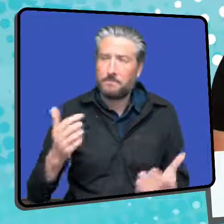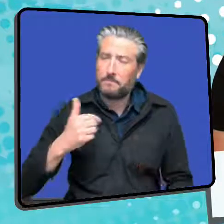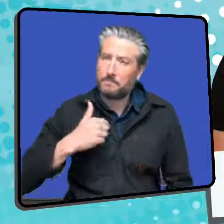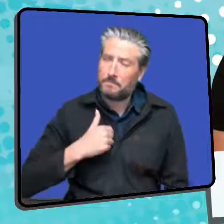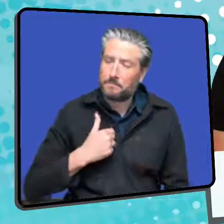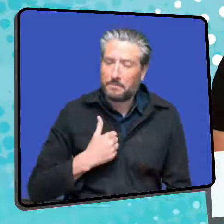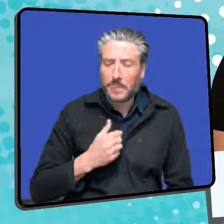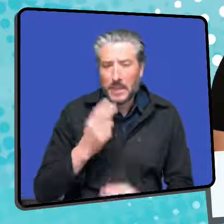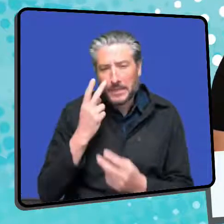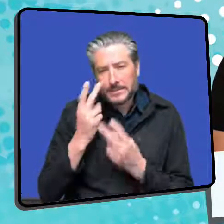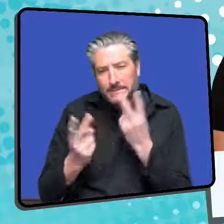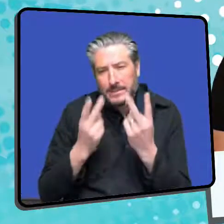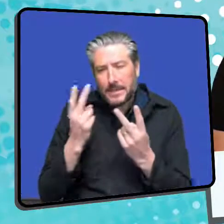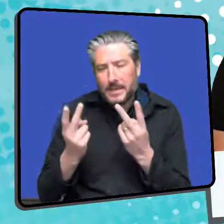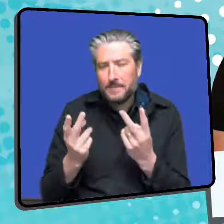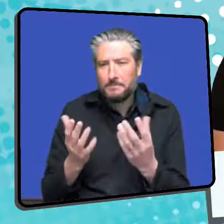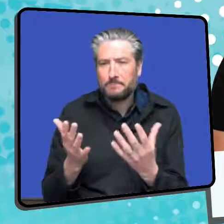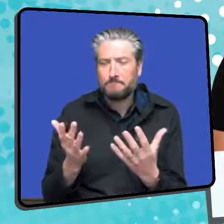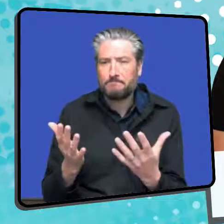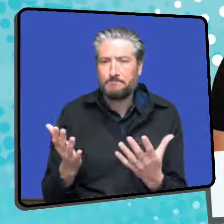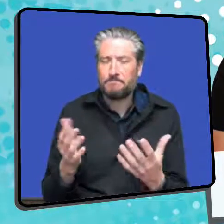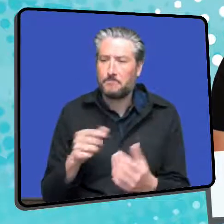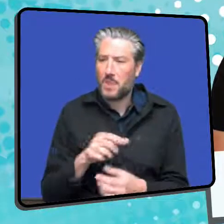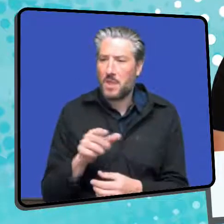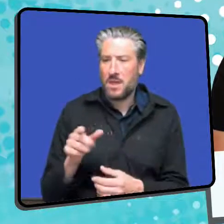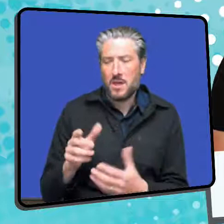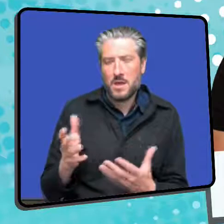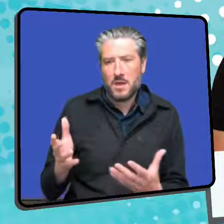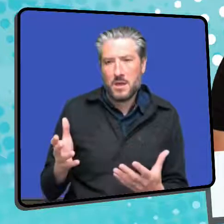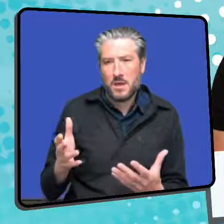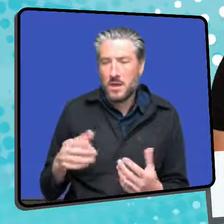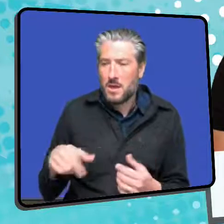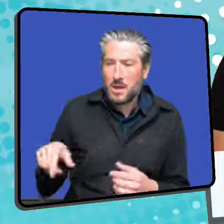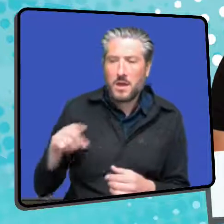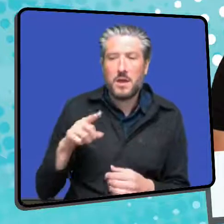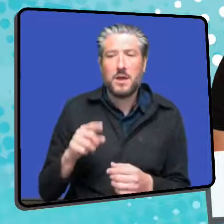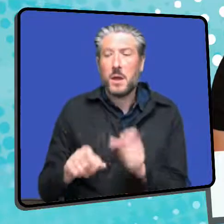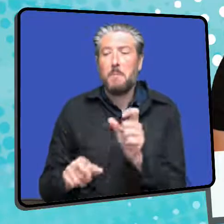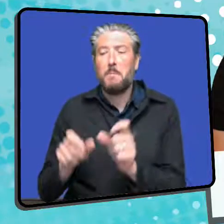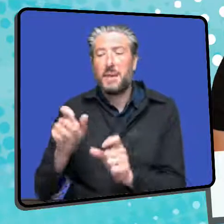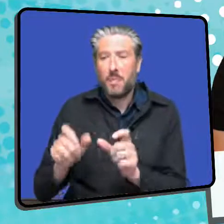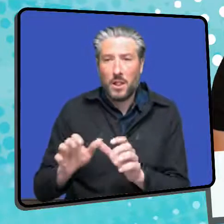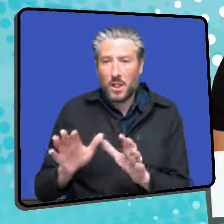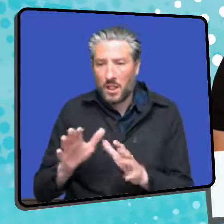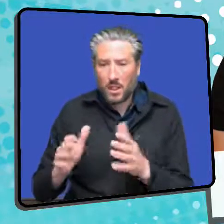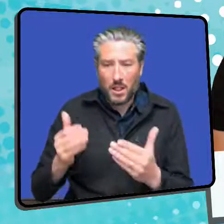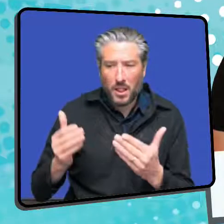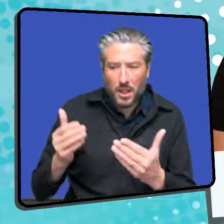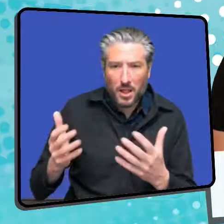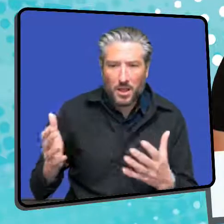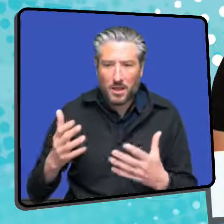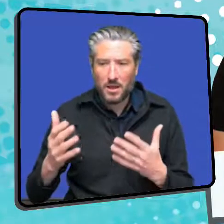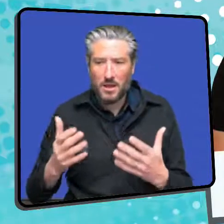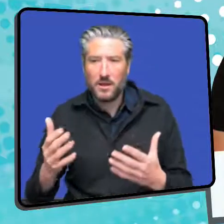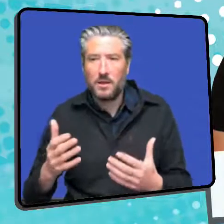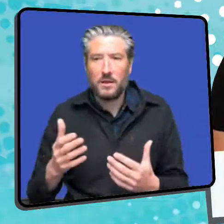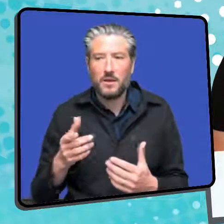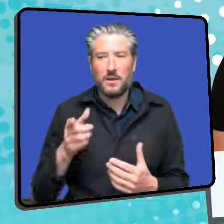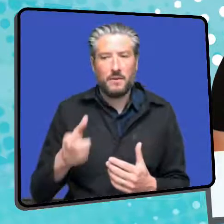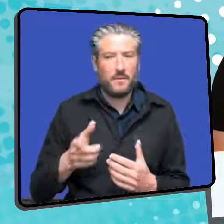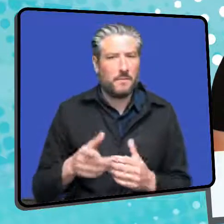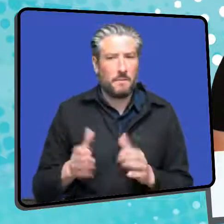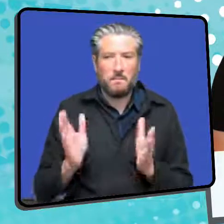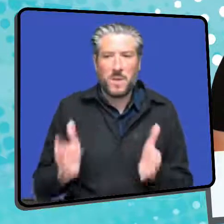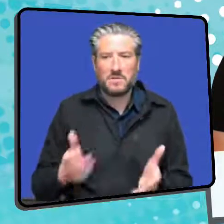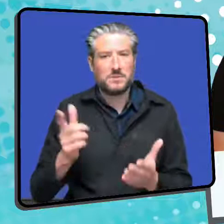until they are able to prove themselves, people don't give them the like benefit of, oh, this guy might be able to do